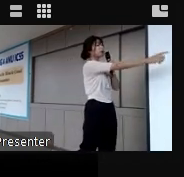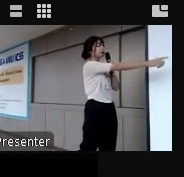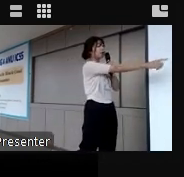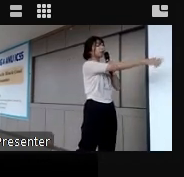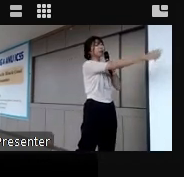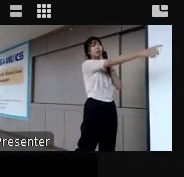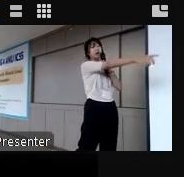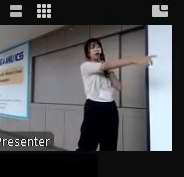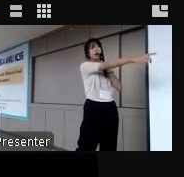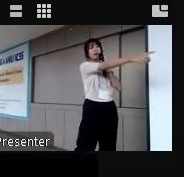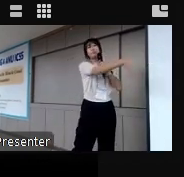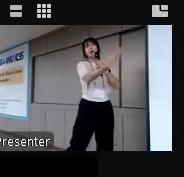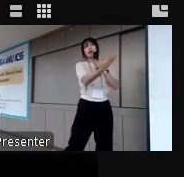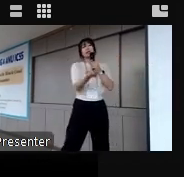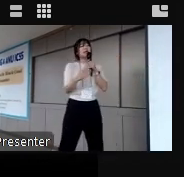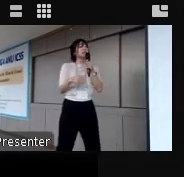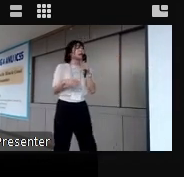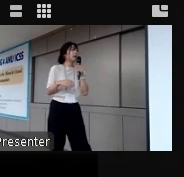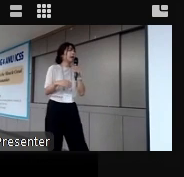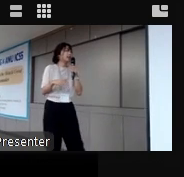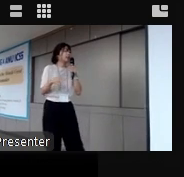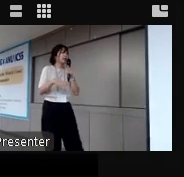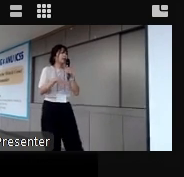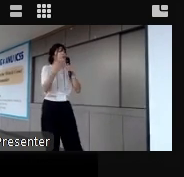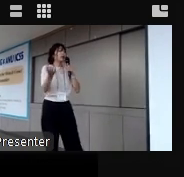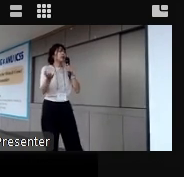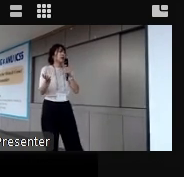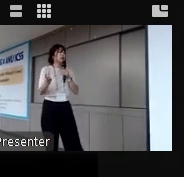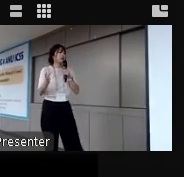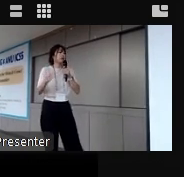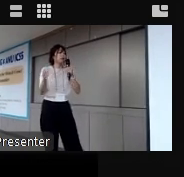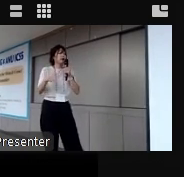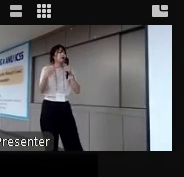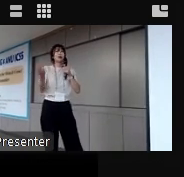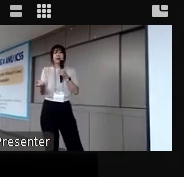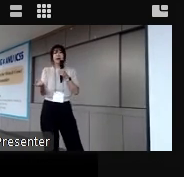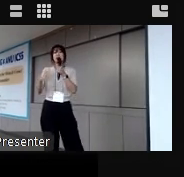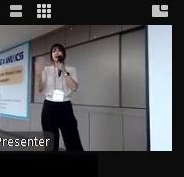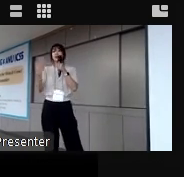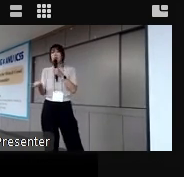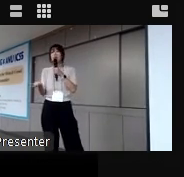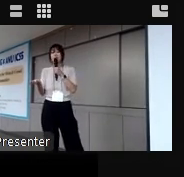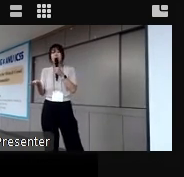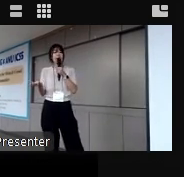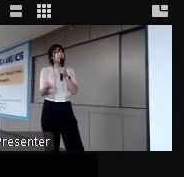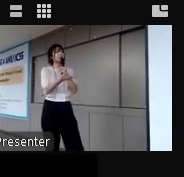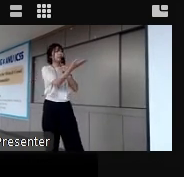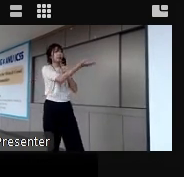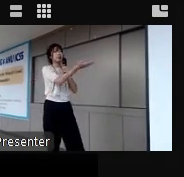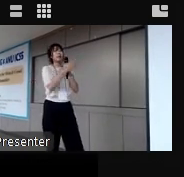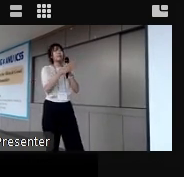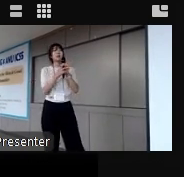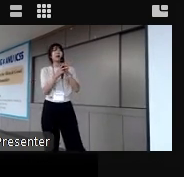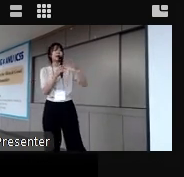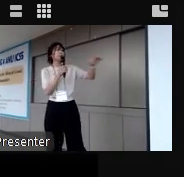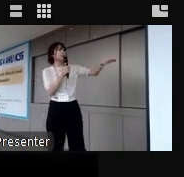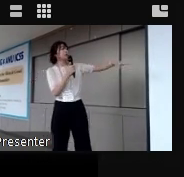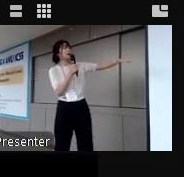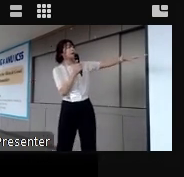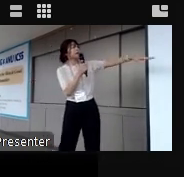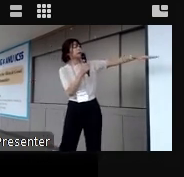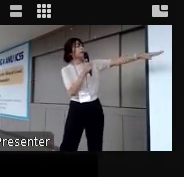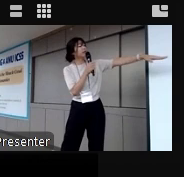verb collect, look up, and it's translated as the collector or whoever collects, the one who collects, looked up. That's going